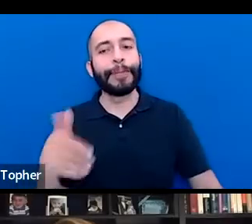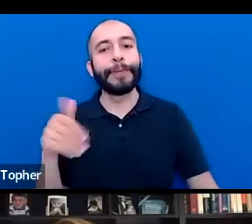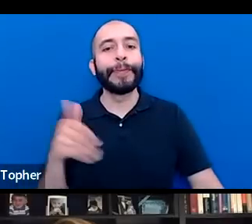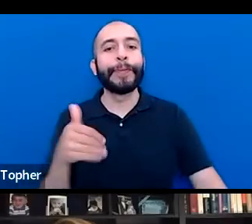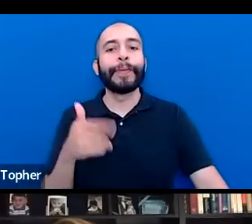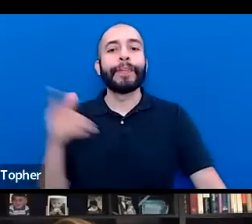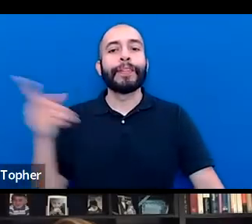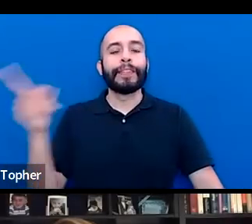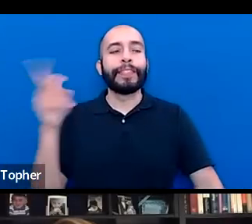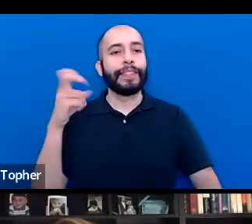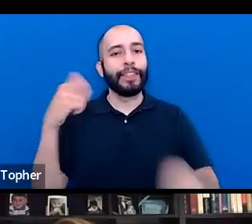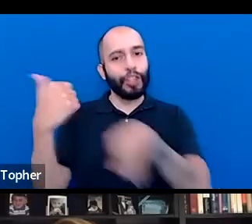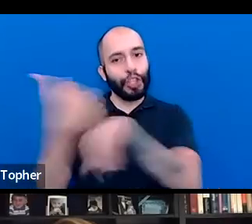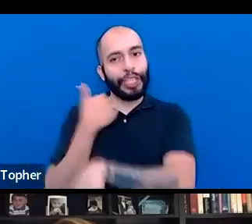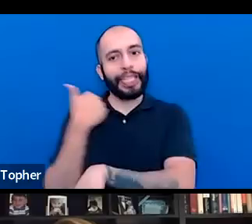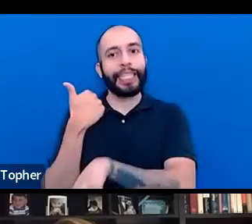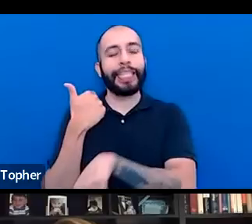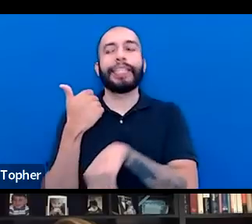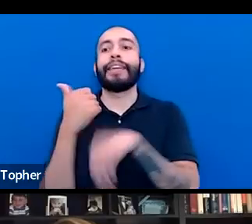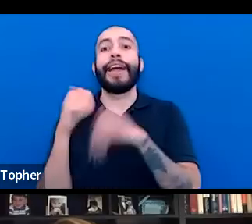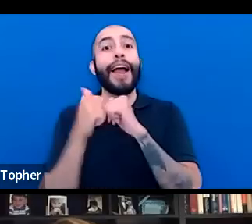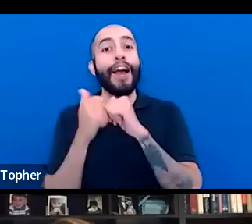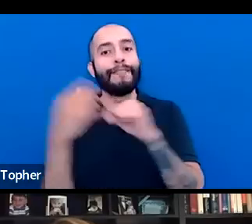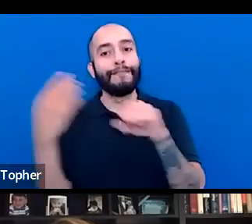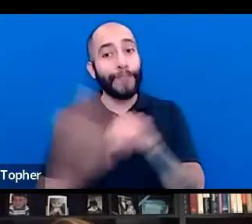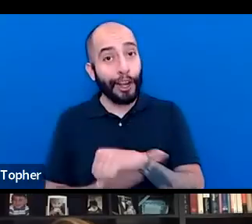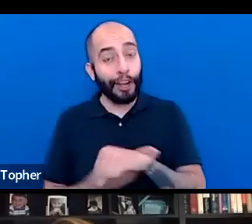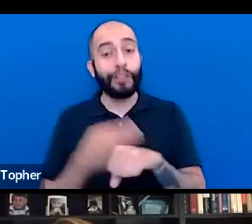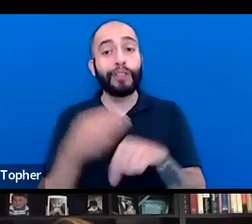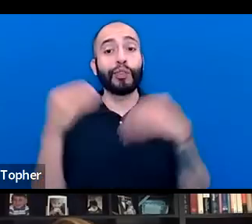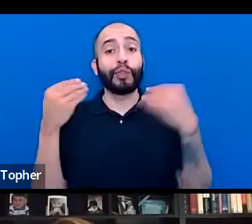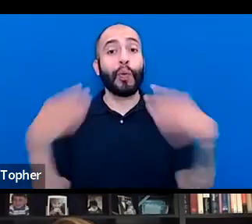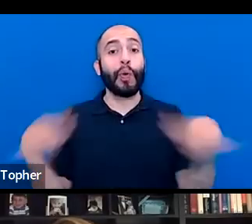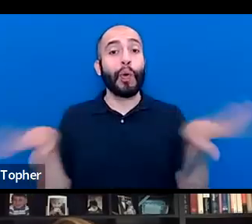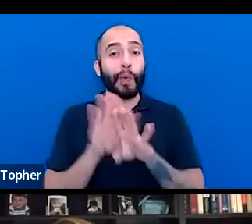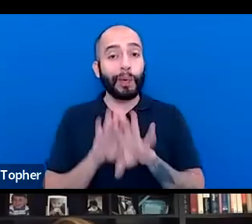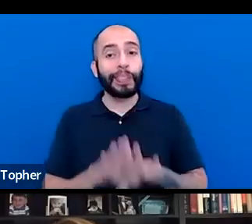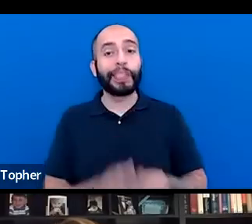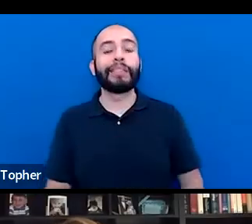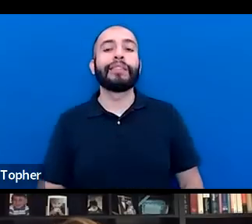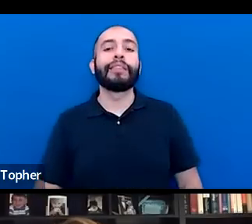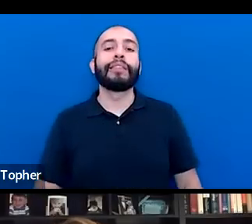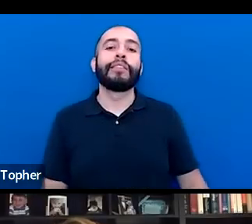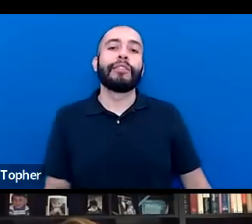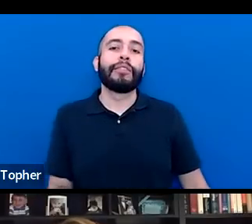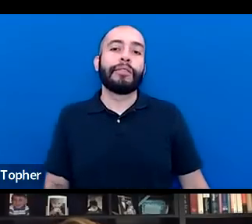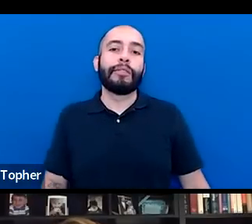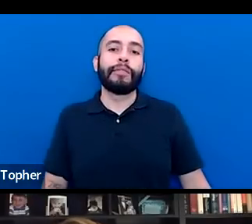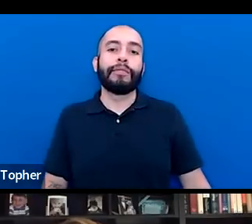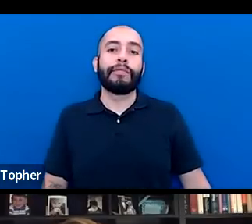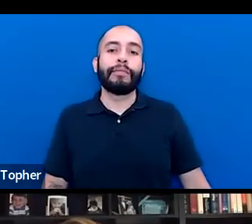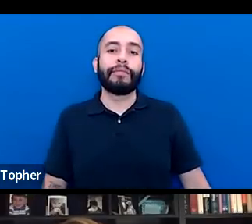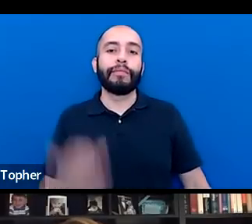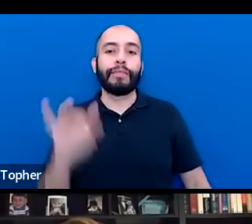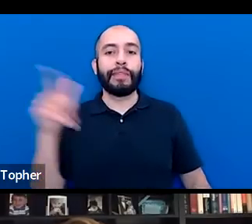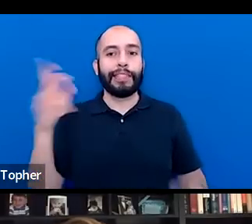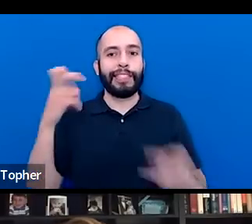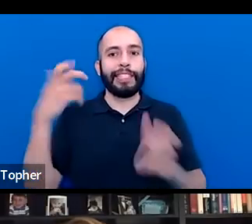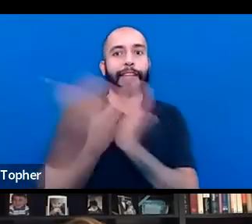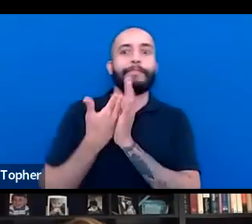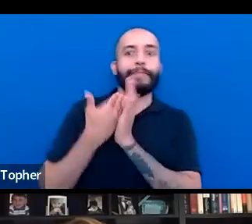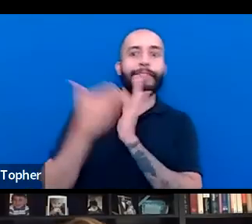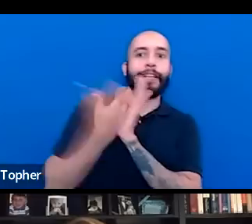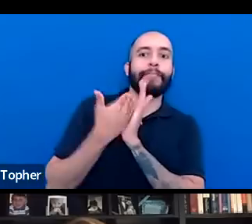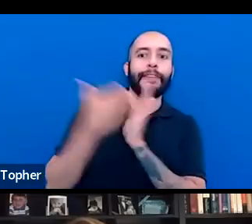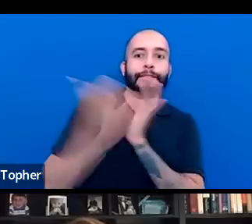of Starbucks' attempts to stop the campaign, workers have been overcoming it and fighting back and realizing that, you know, even